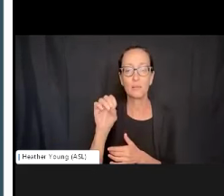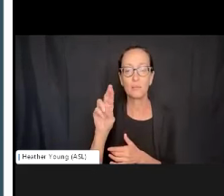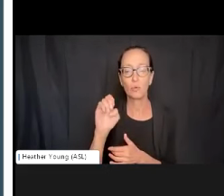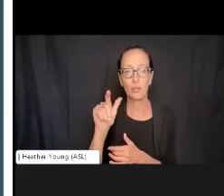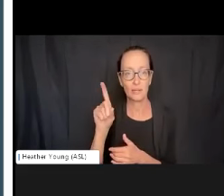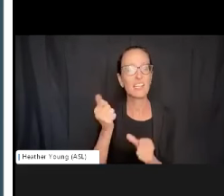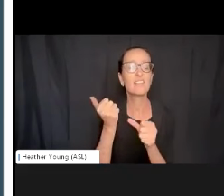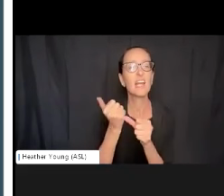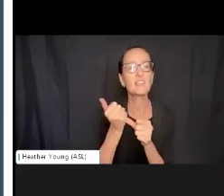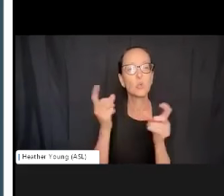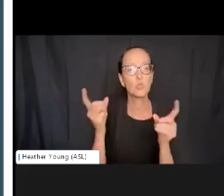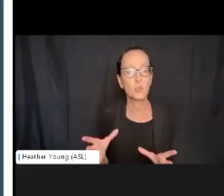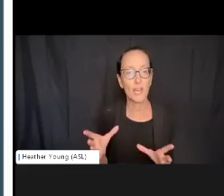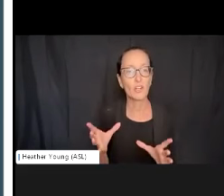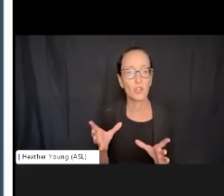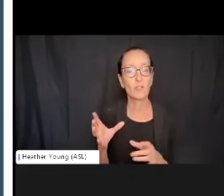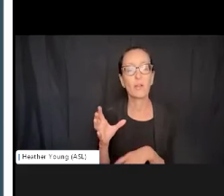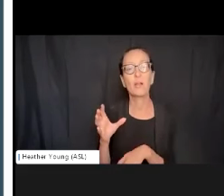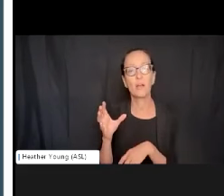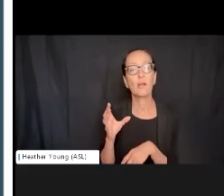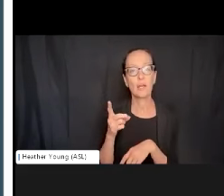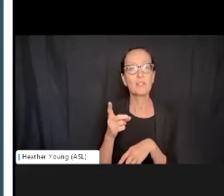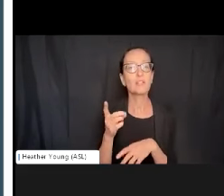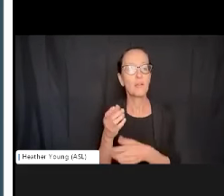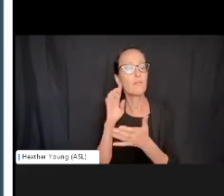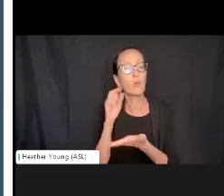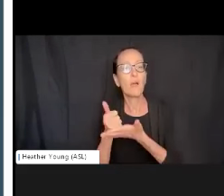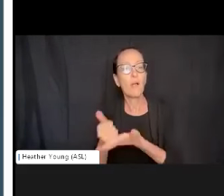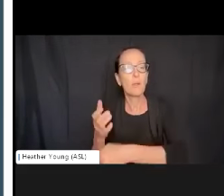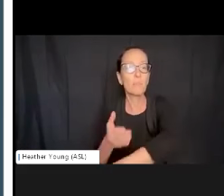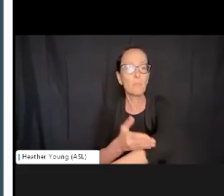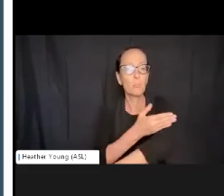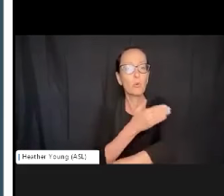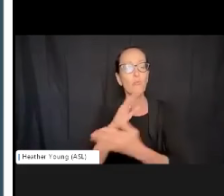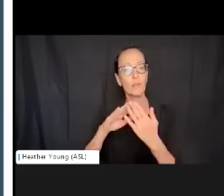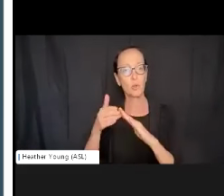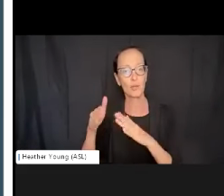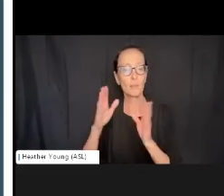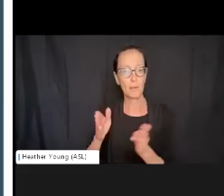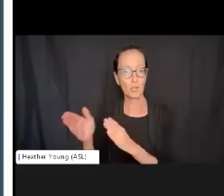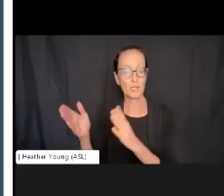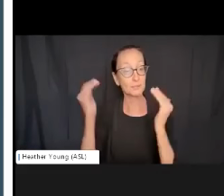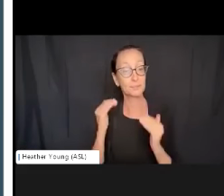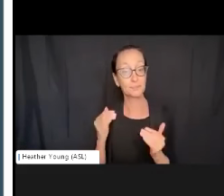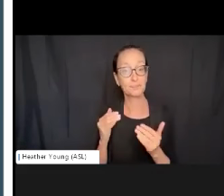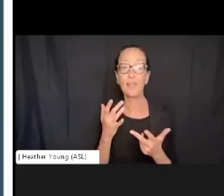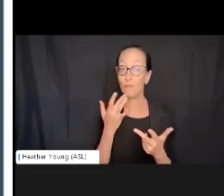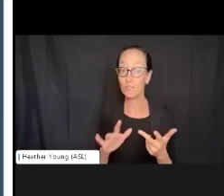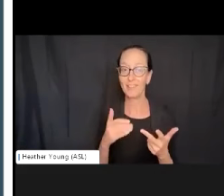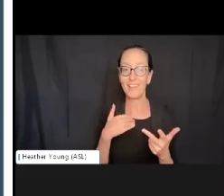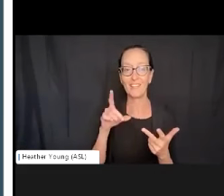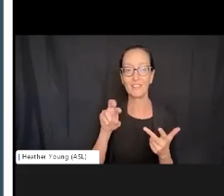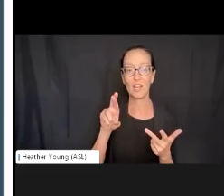Associate Director and also the Director of Improving Community Preparedness. And then we are fortunate to have Dr. Melissa Reeves, who